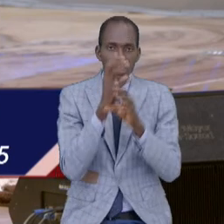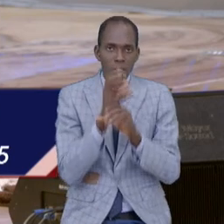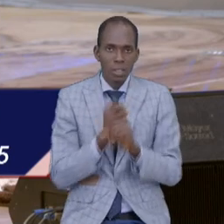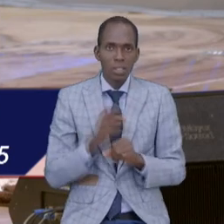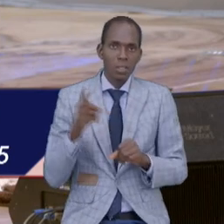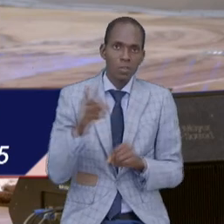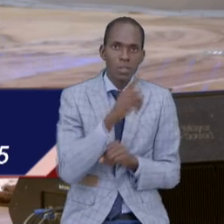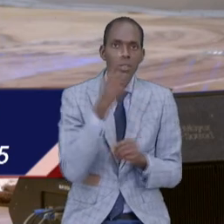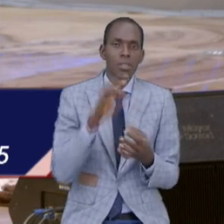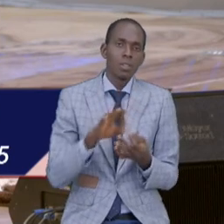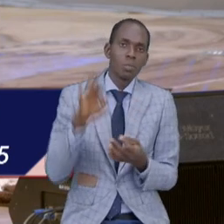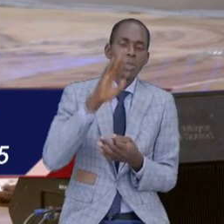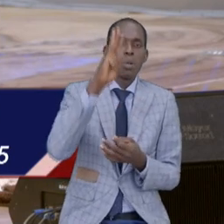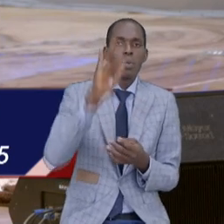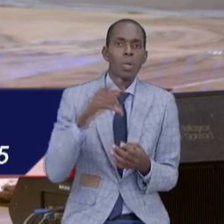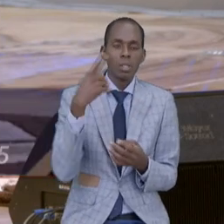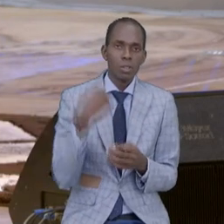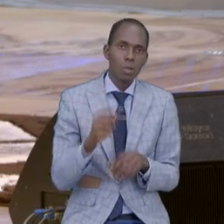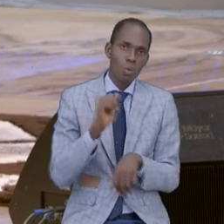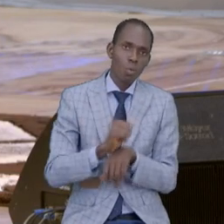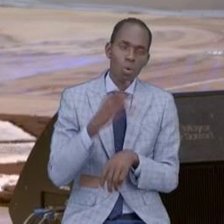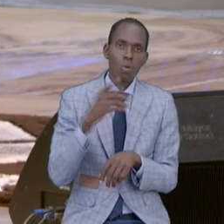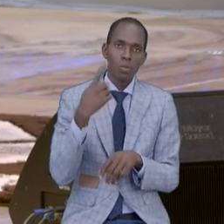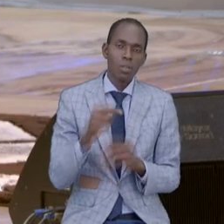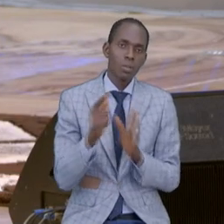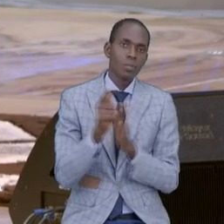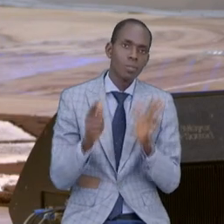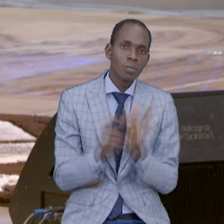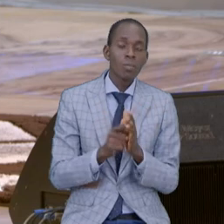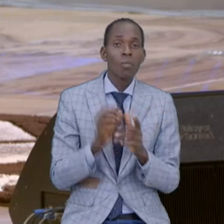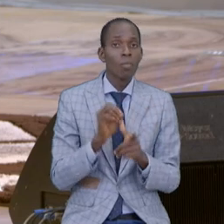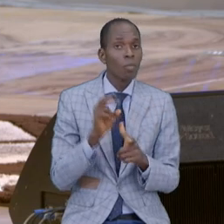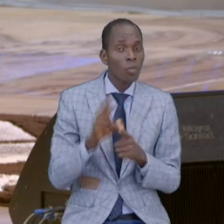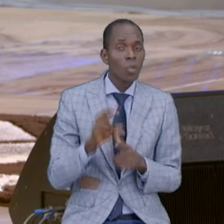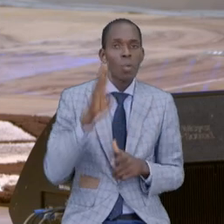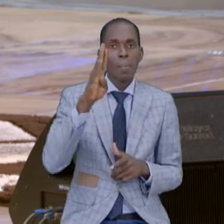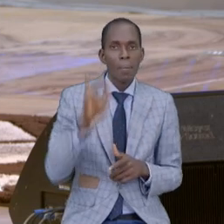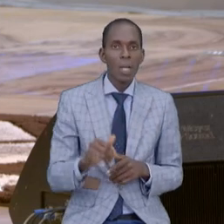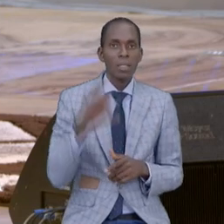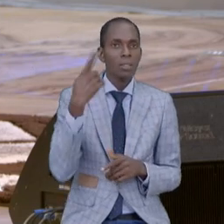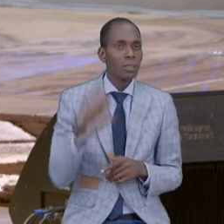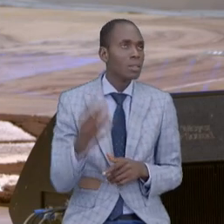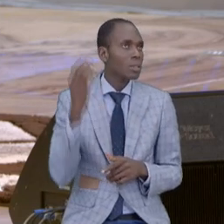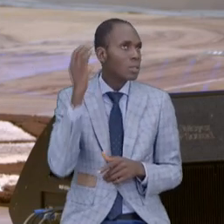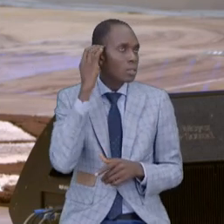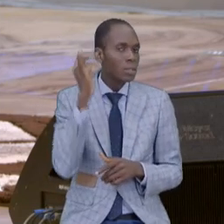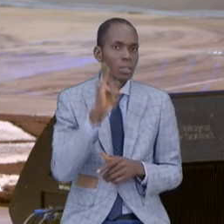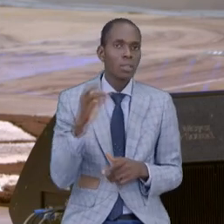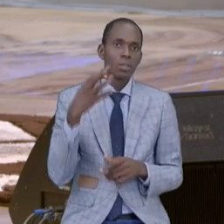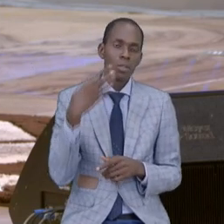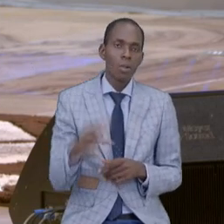Spirit by the works of the law, or by the hearing of